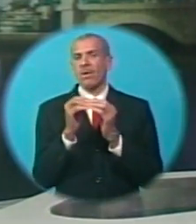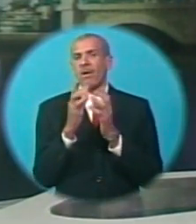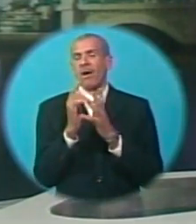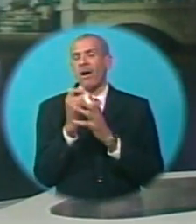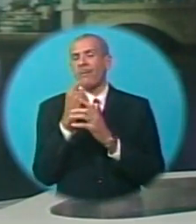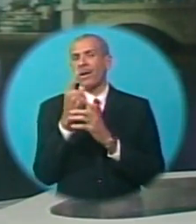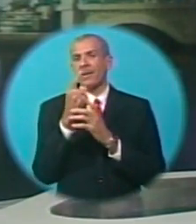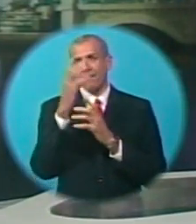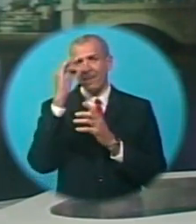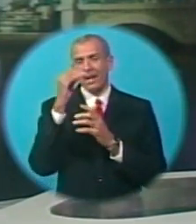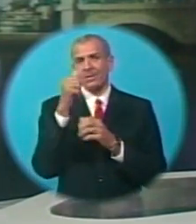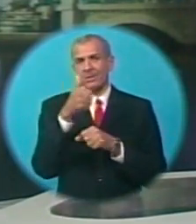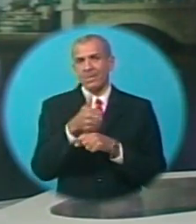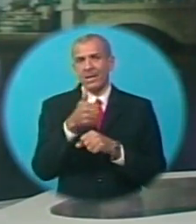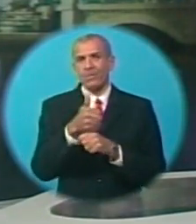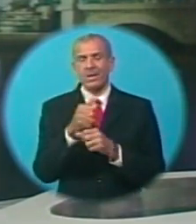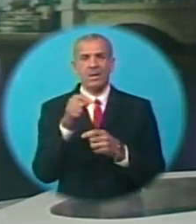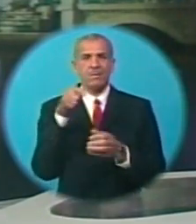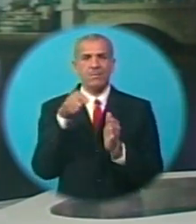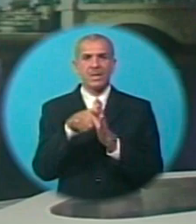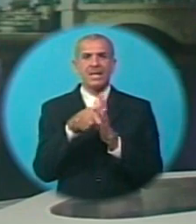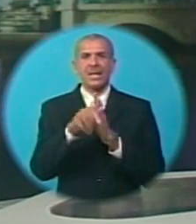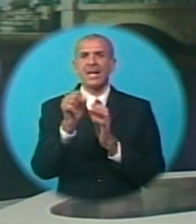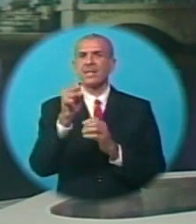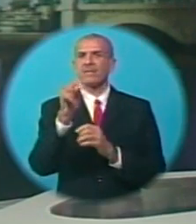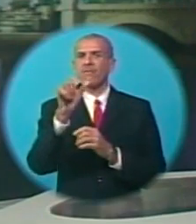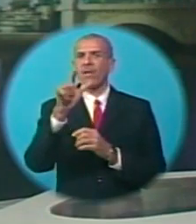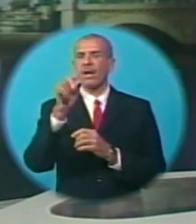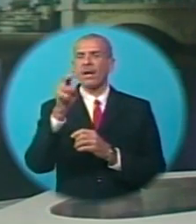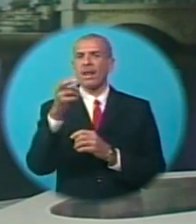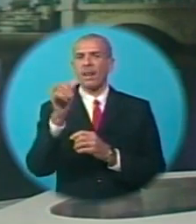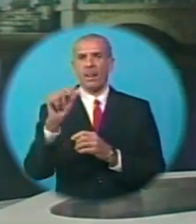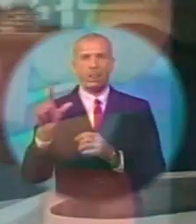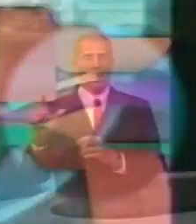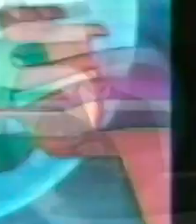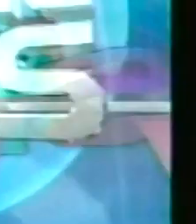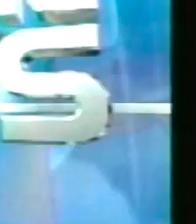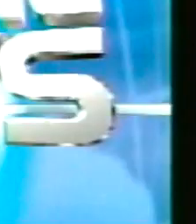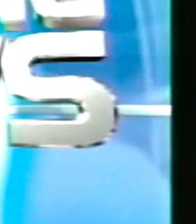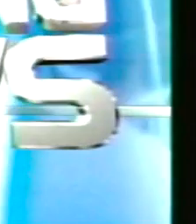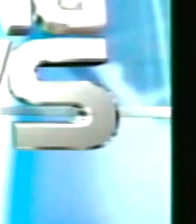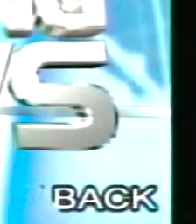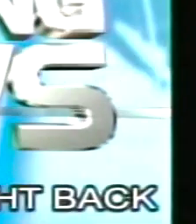man charged in connection with that murder in Silver Hill.